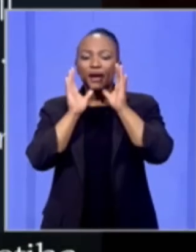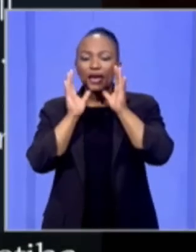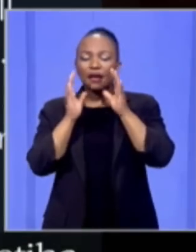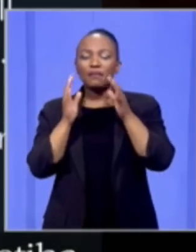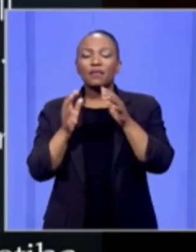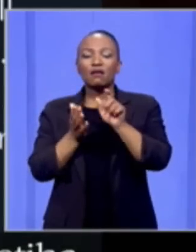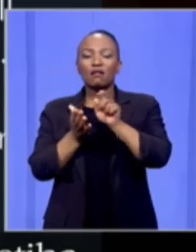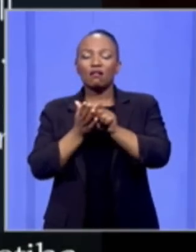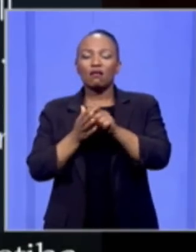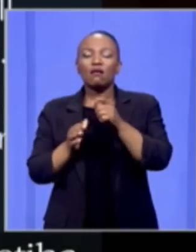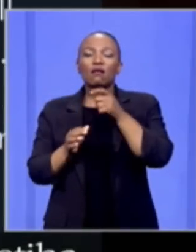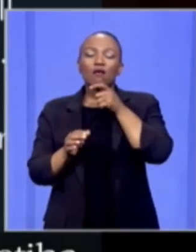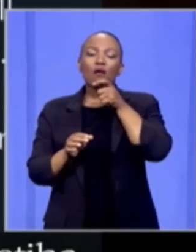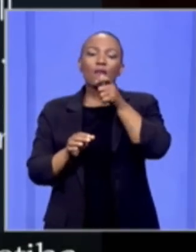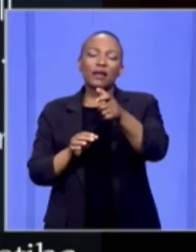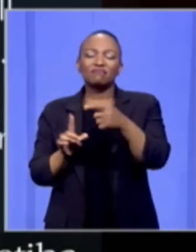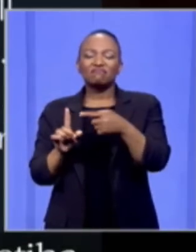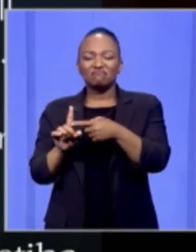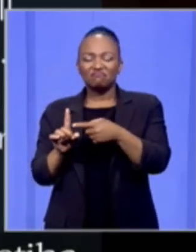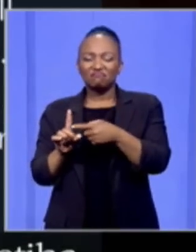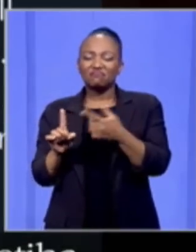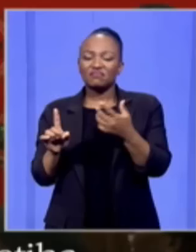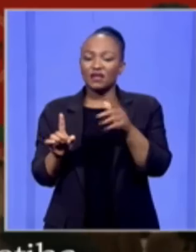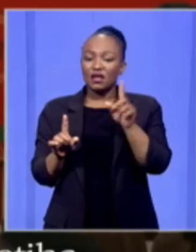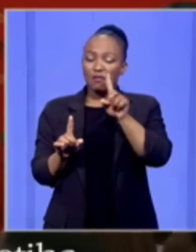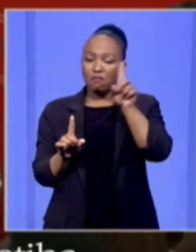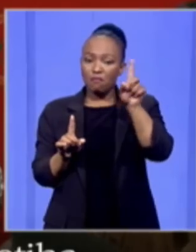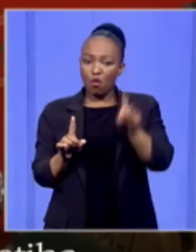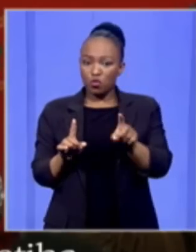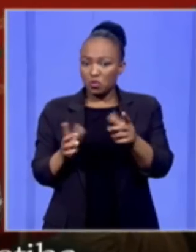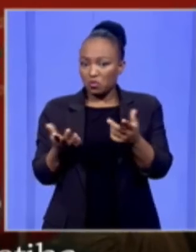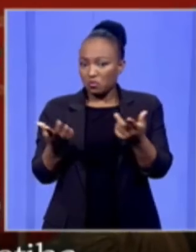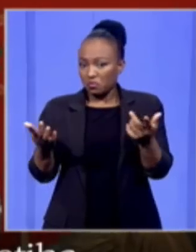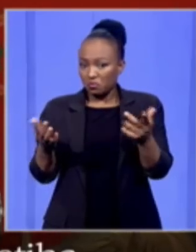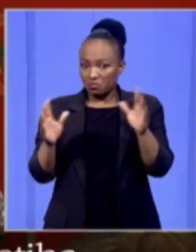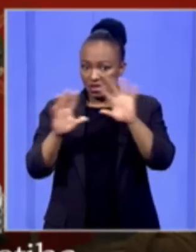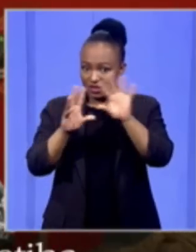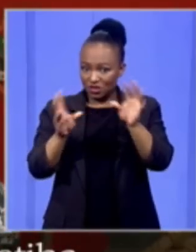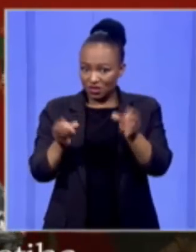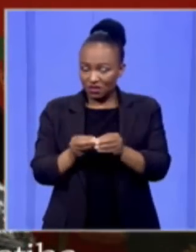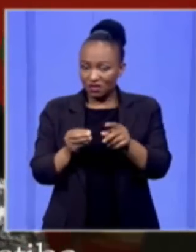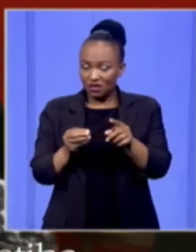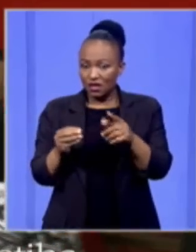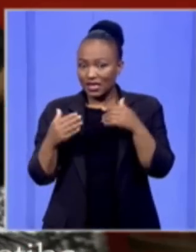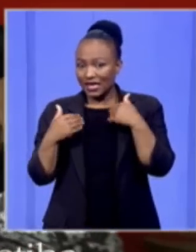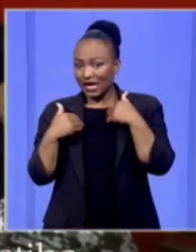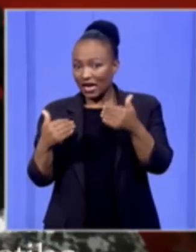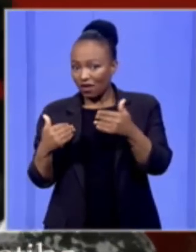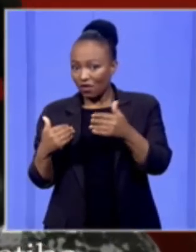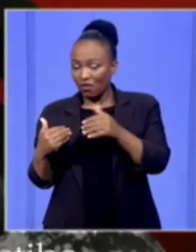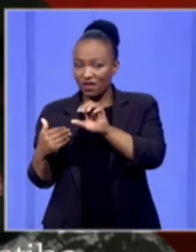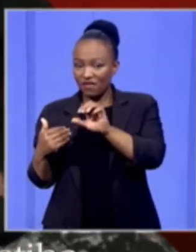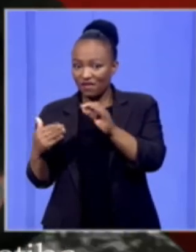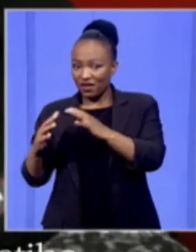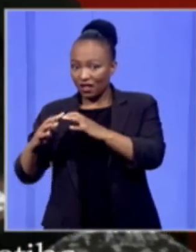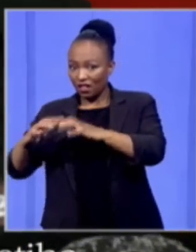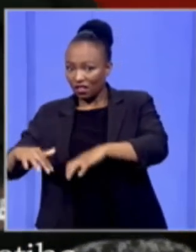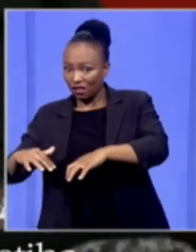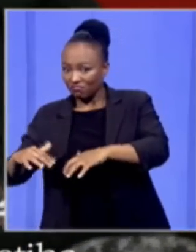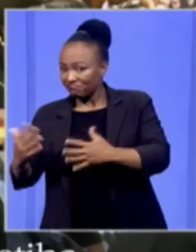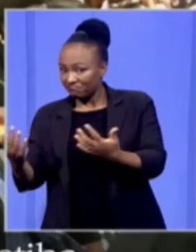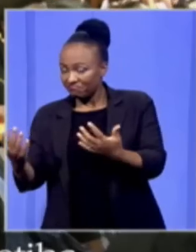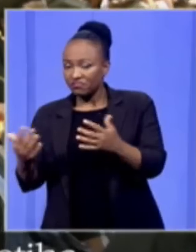ona wa Mpofu wa ho tswa mokgeng. Jwale potso ke hore na ebe tsena tsohle ke qaleho ya ho fela EFF. Kgoding e